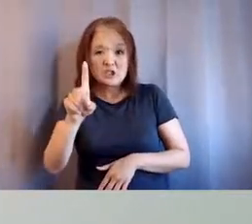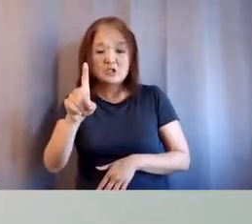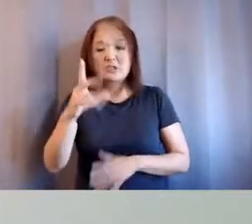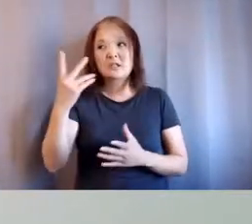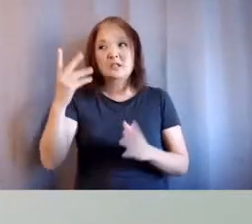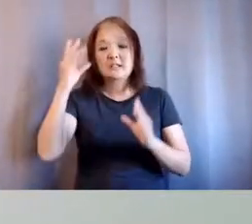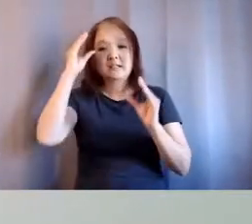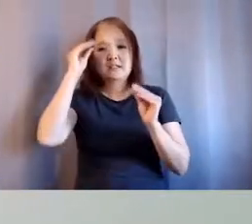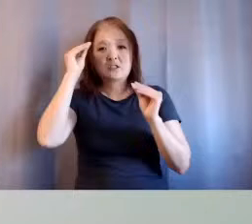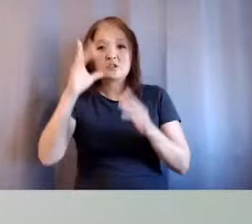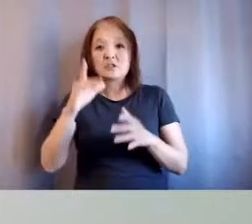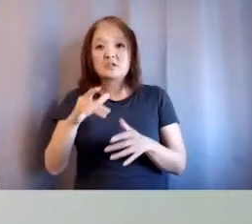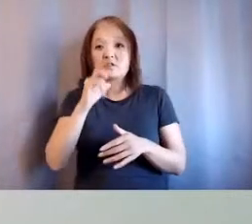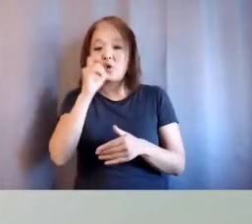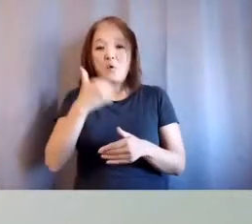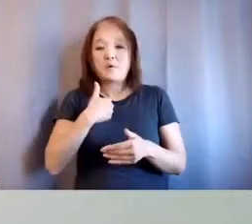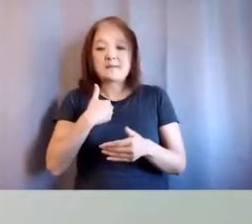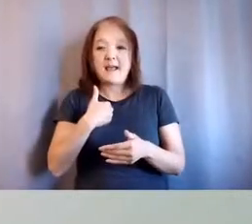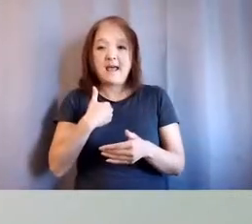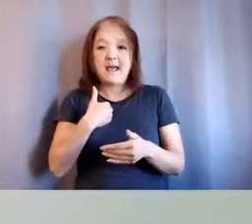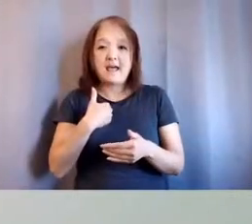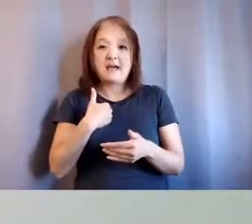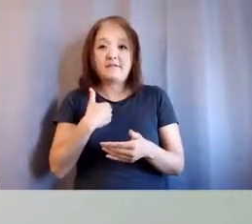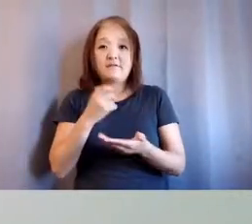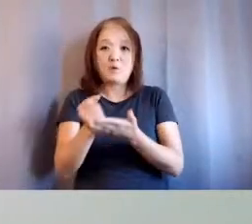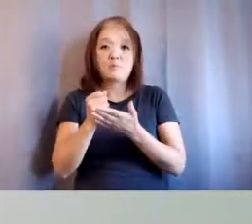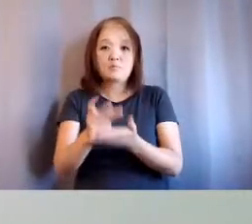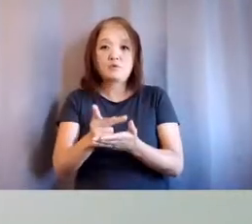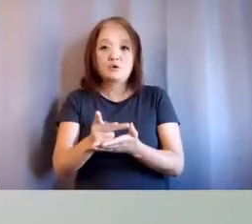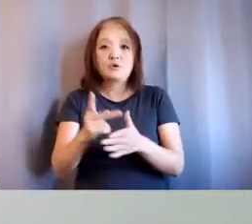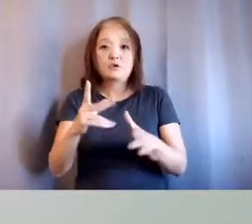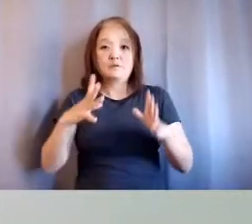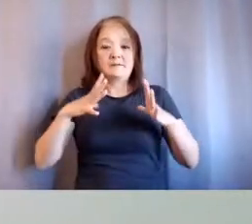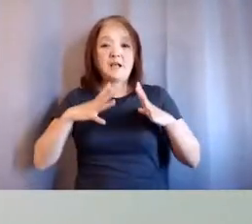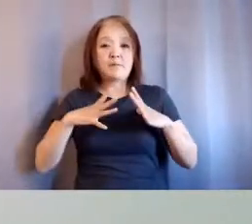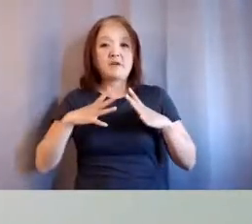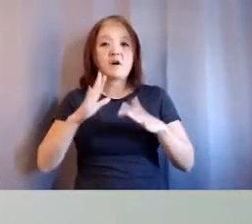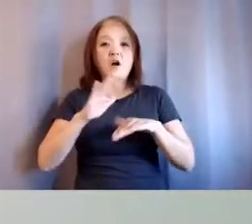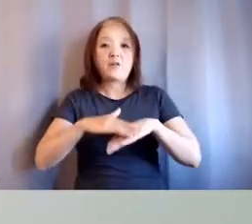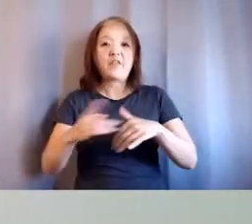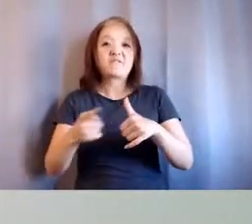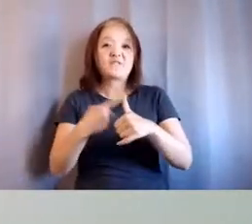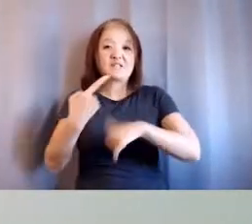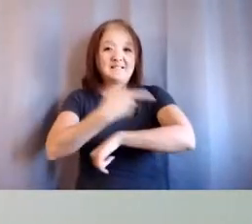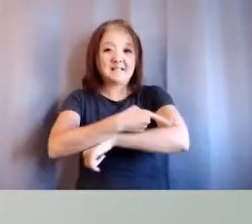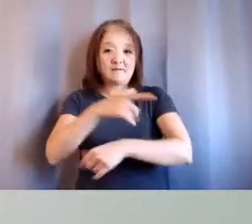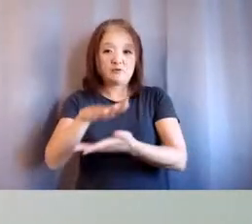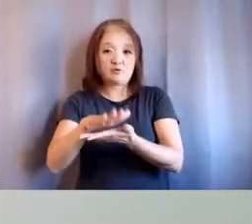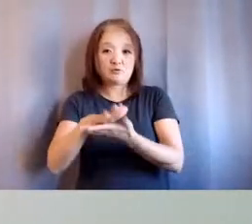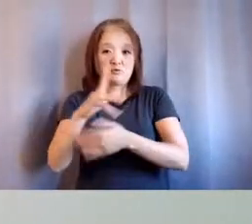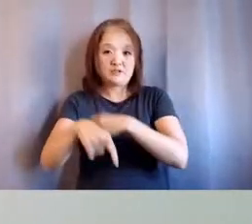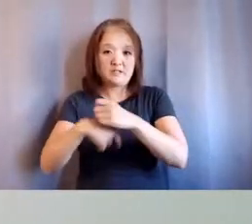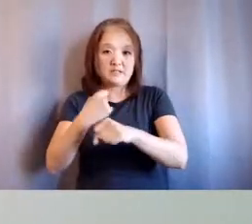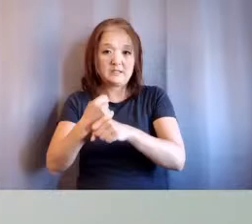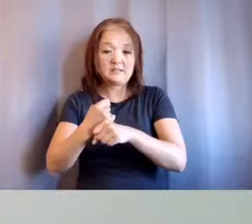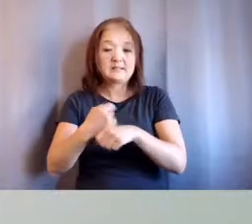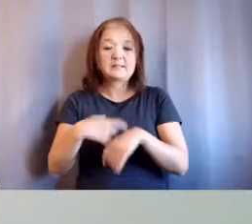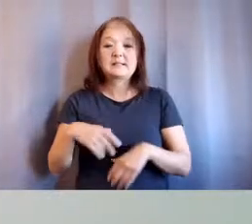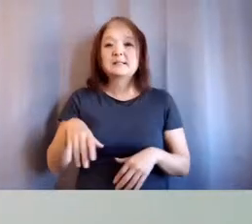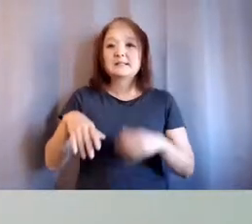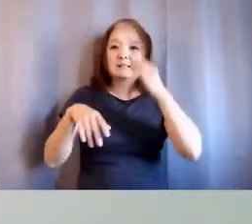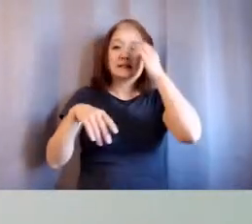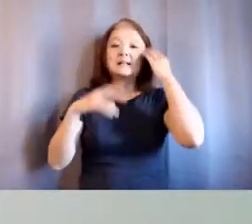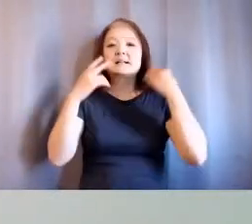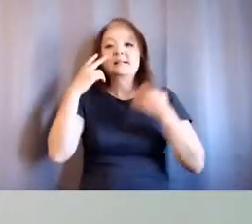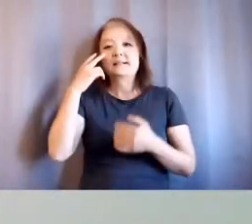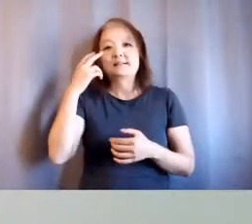approved leave on the first day of the school year. And I don't anticipate that the department is going to approve someone,